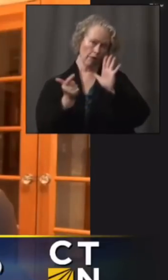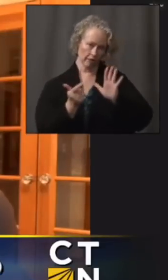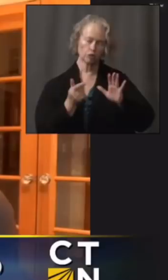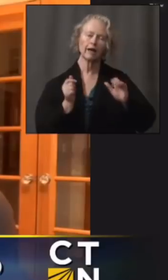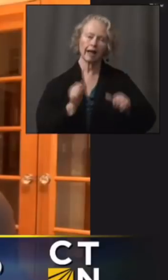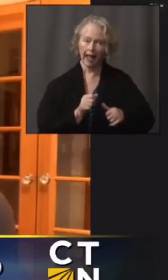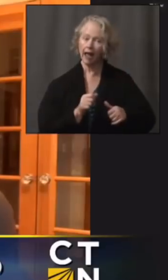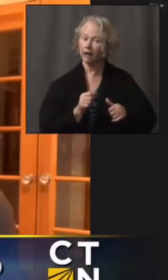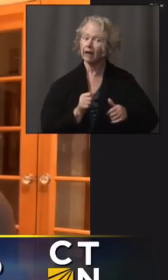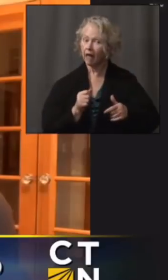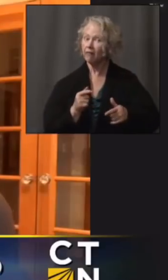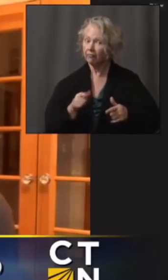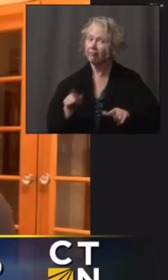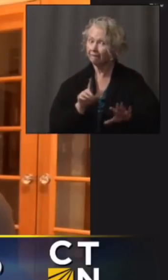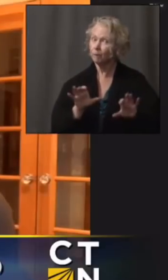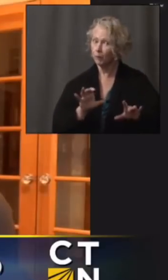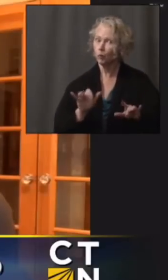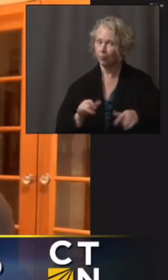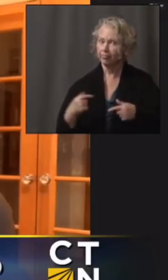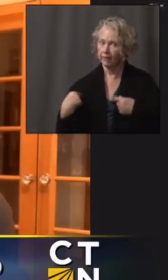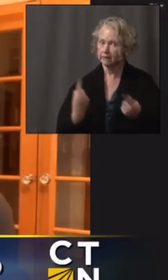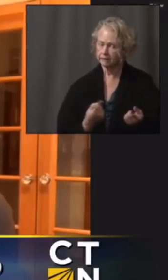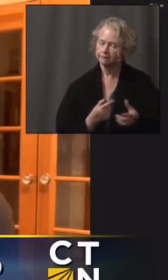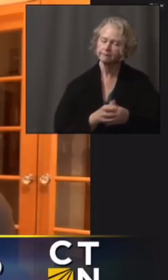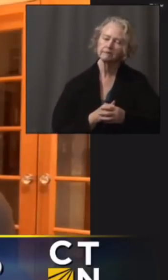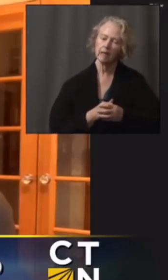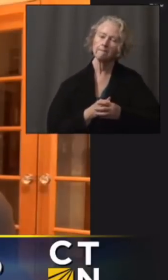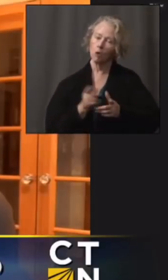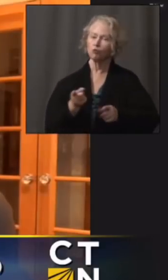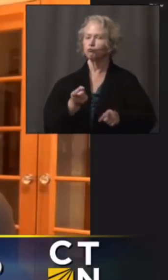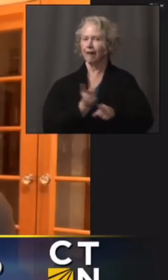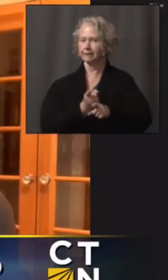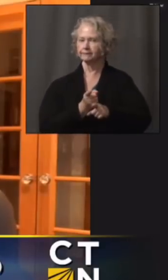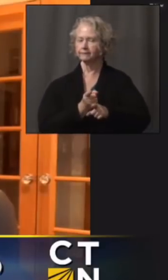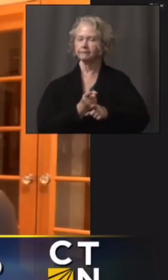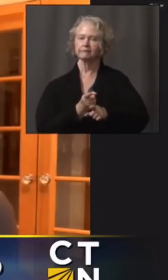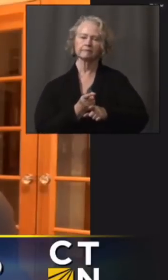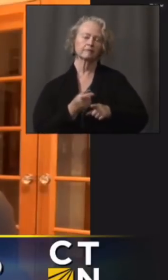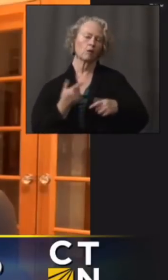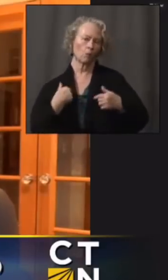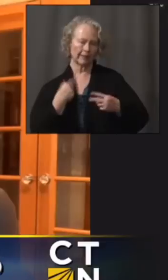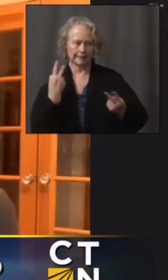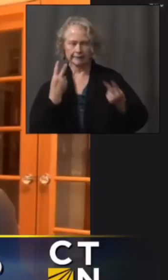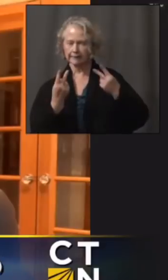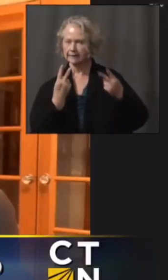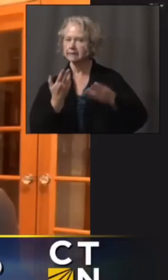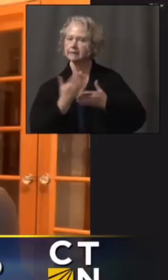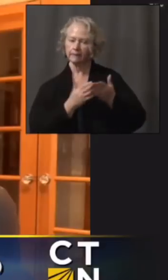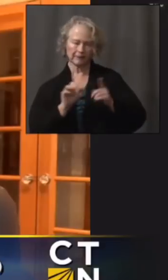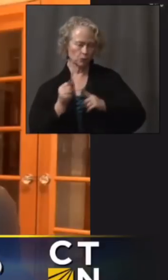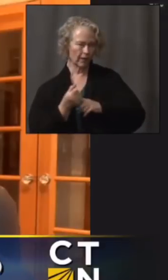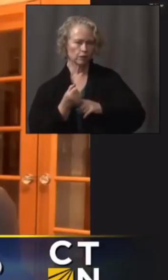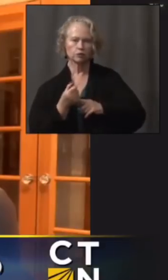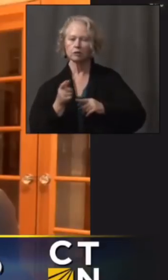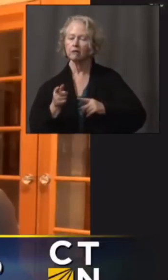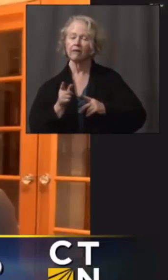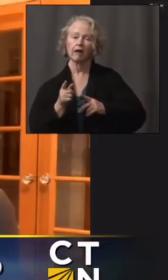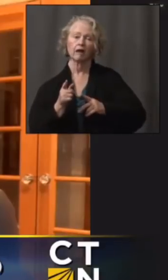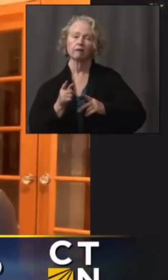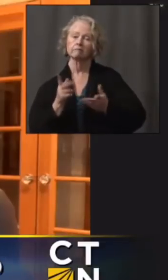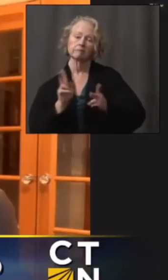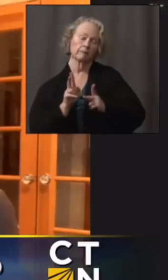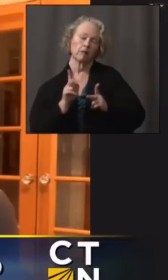have been doing all of the above. But you're right, Paul, we are continuing to see some cases like that are violating the rules.